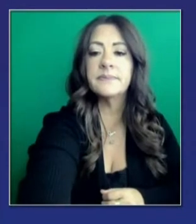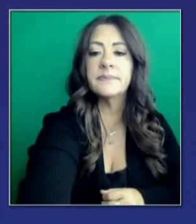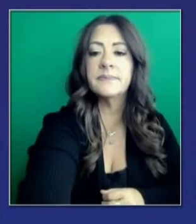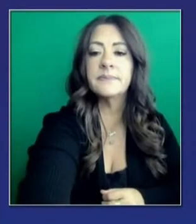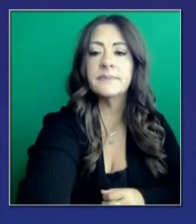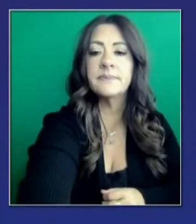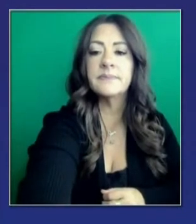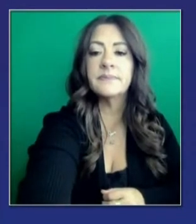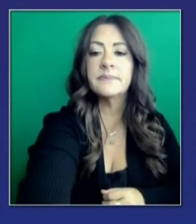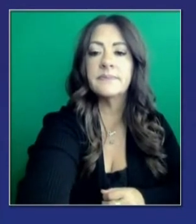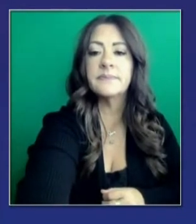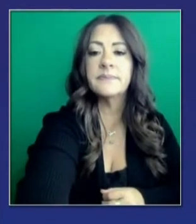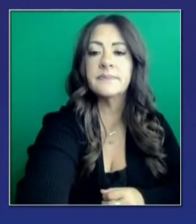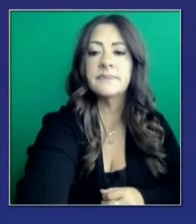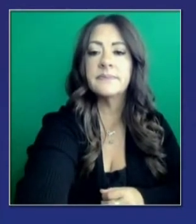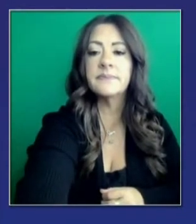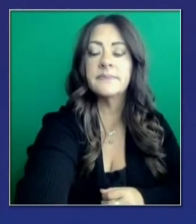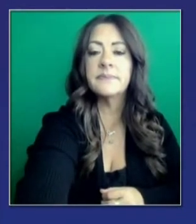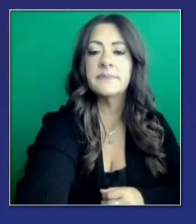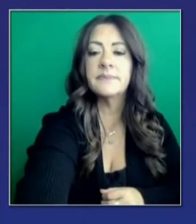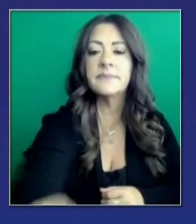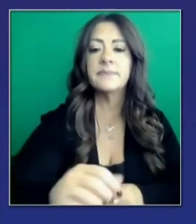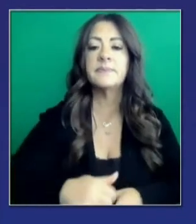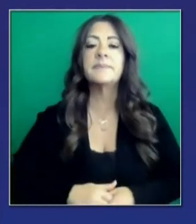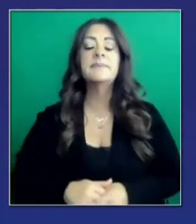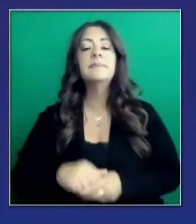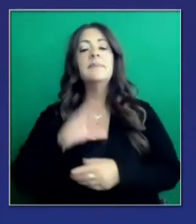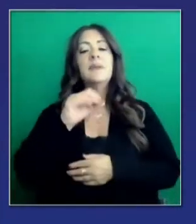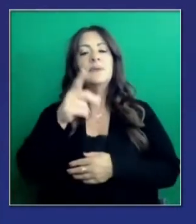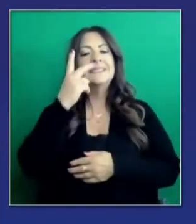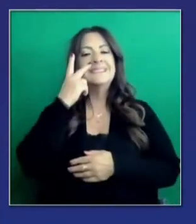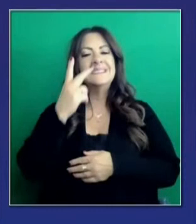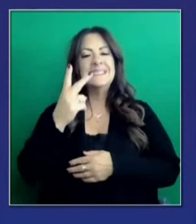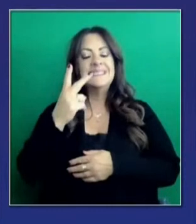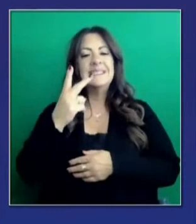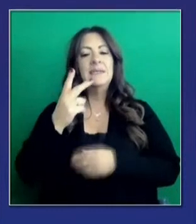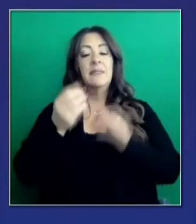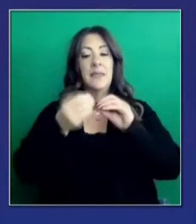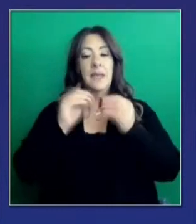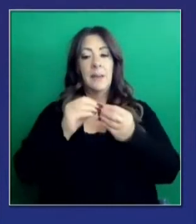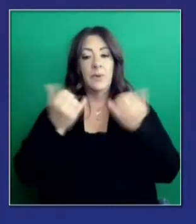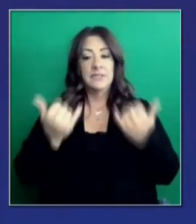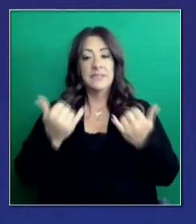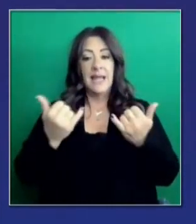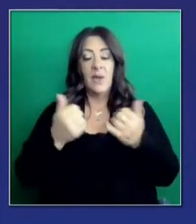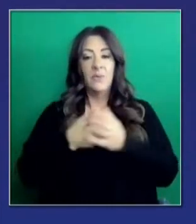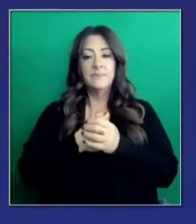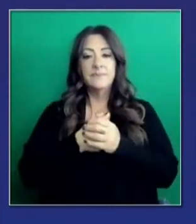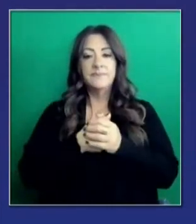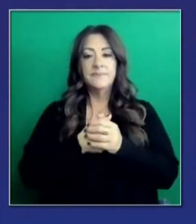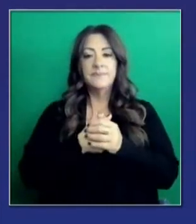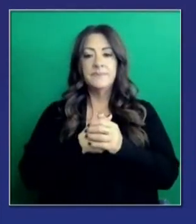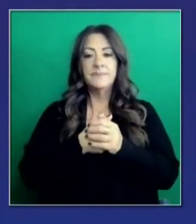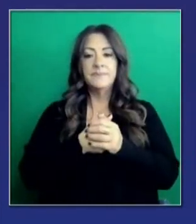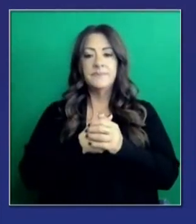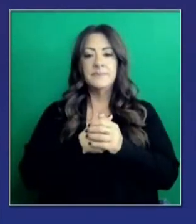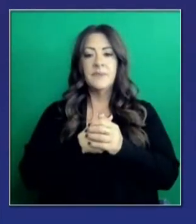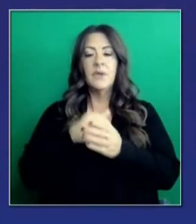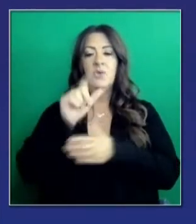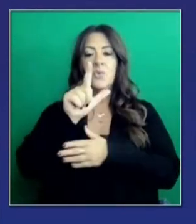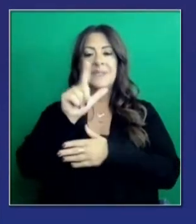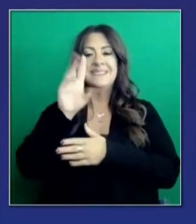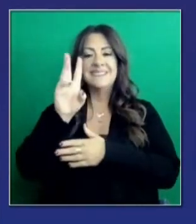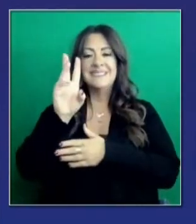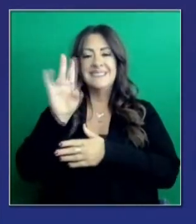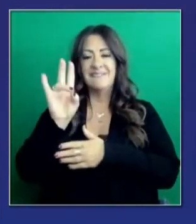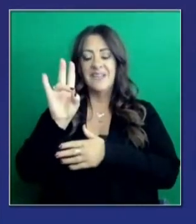see some real light at the end of the tunnel as it relates to case numbers. You can see the 27,000 number. That's reflected on